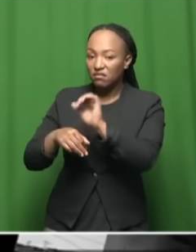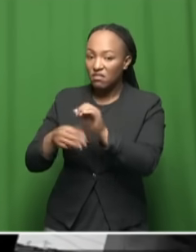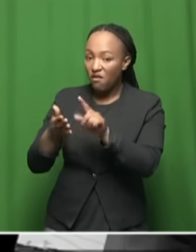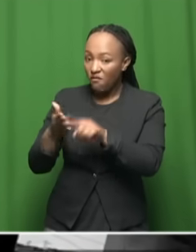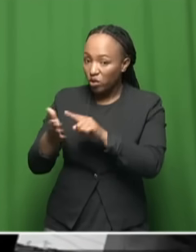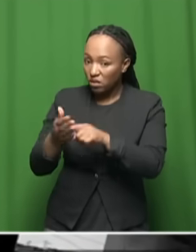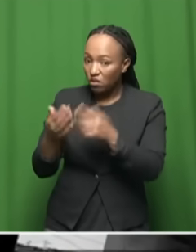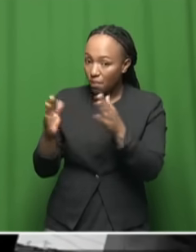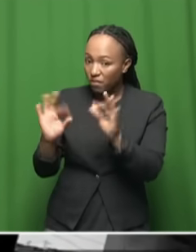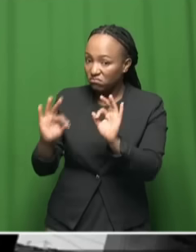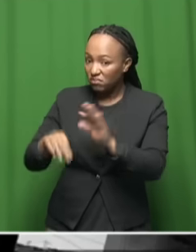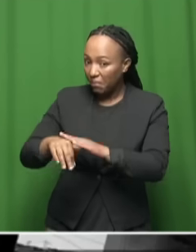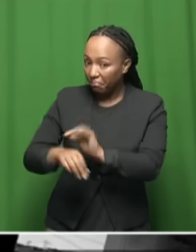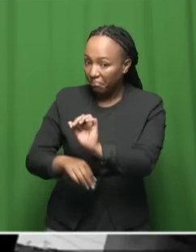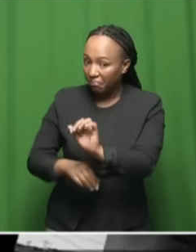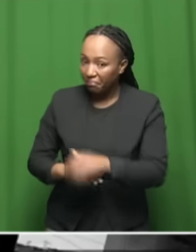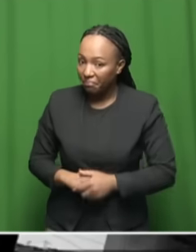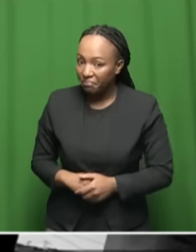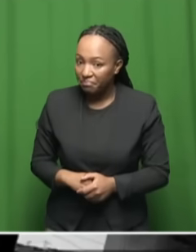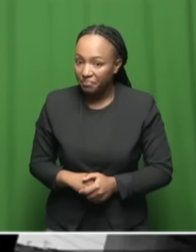are?